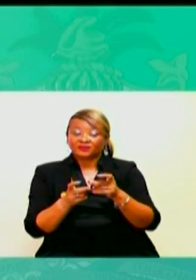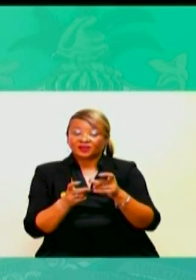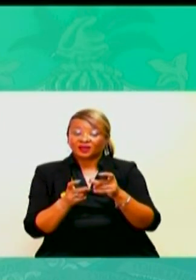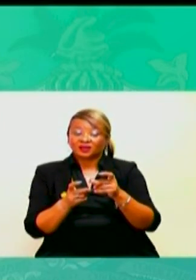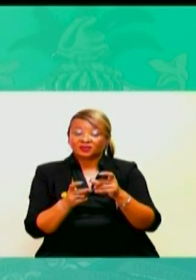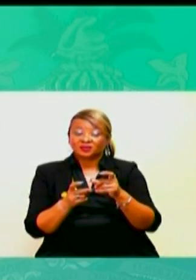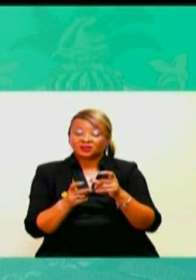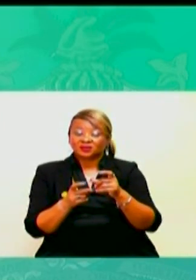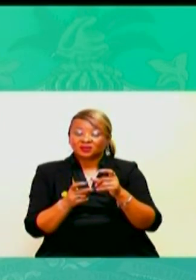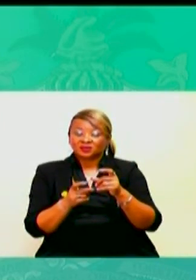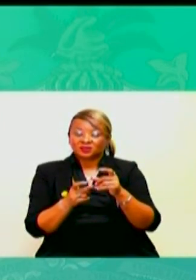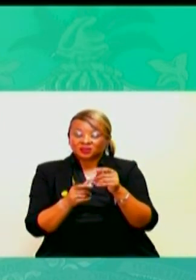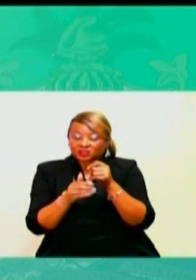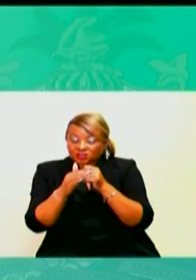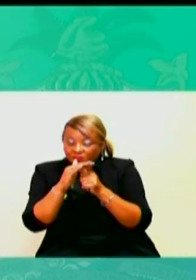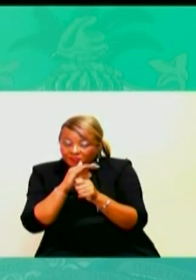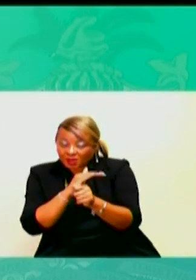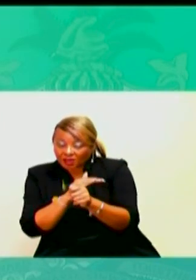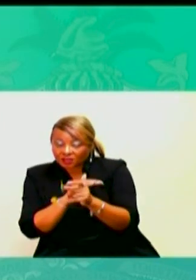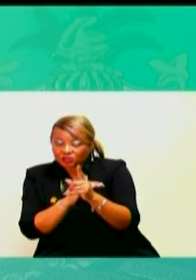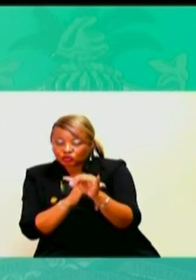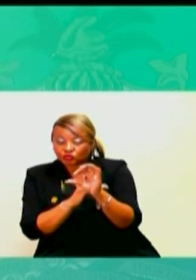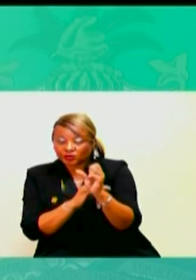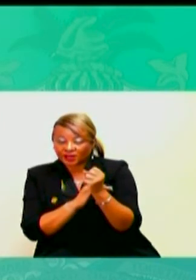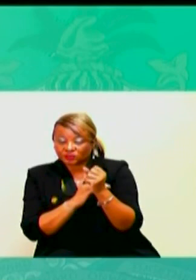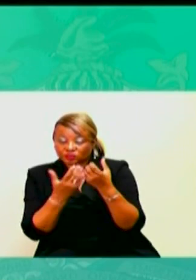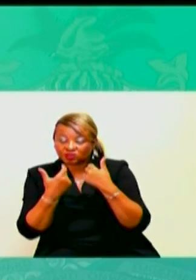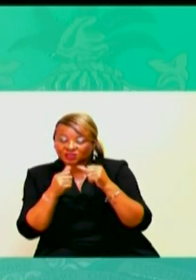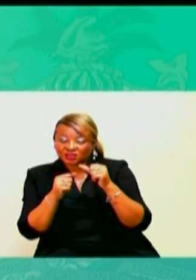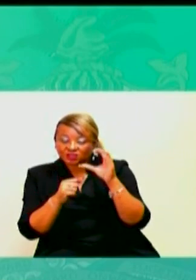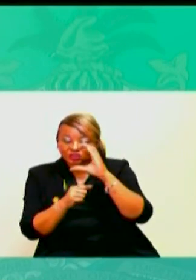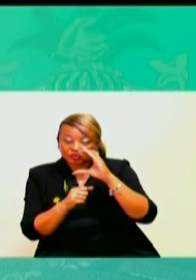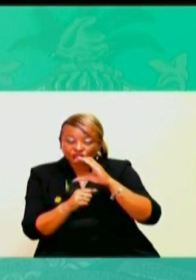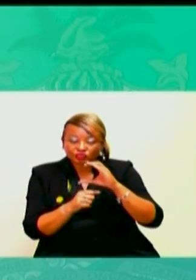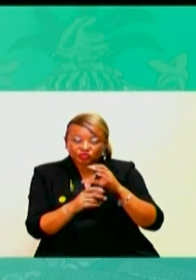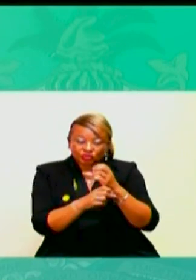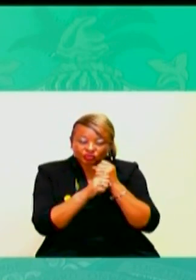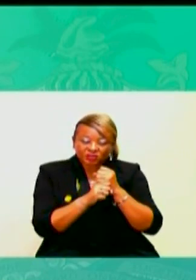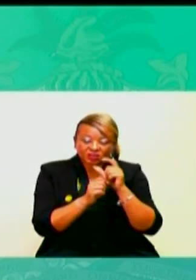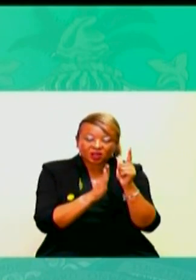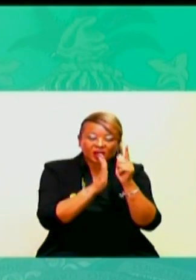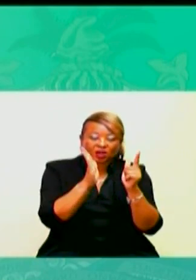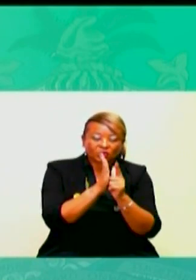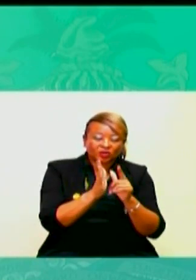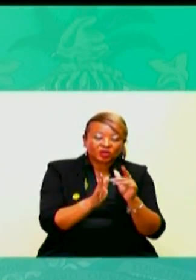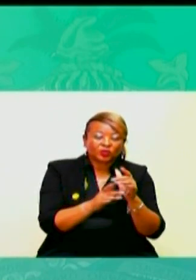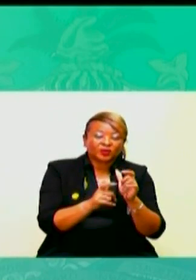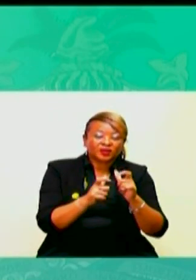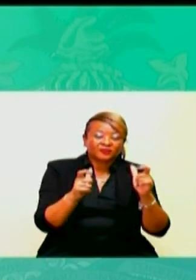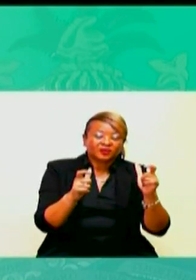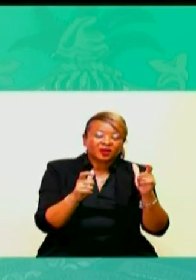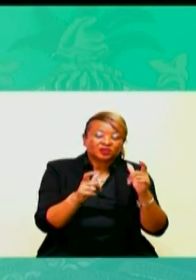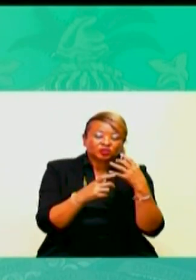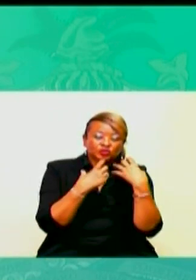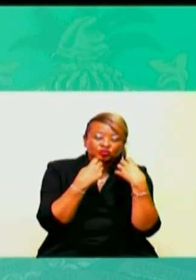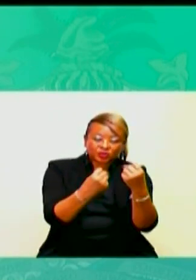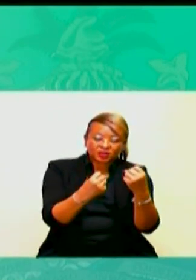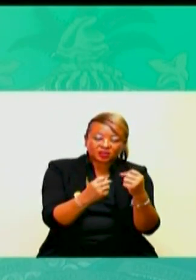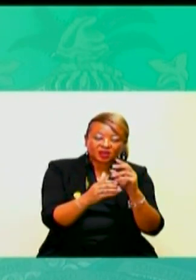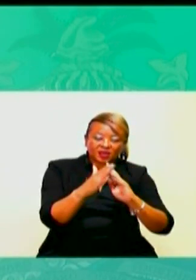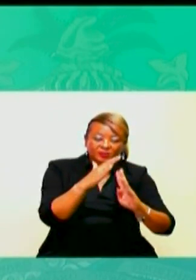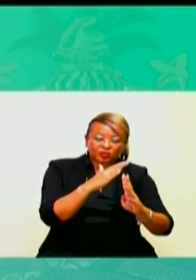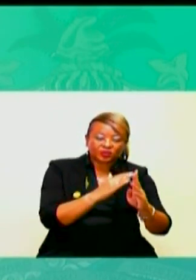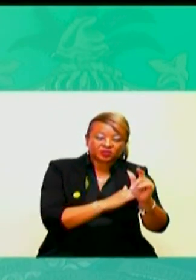smuggling trends, we are seeking to strengthen our laws, and we are in the advanced state of strengthening our Immigration